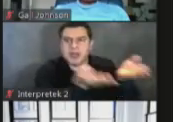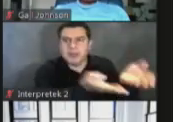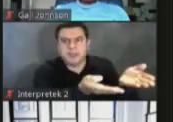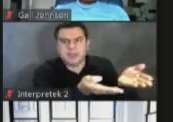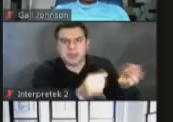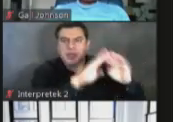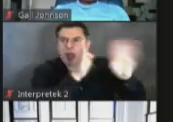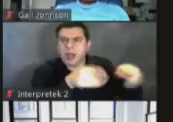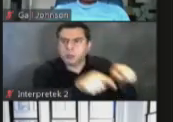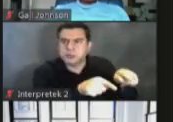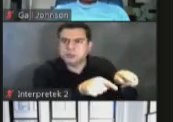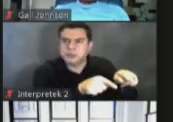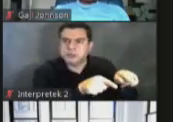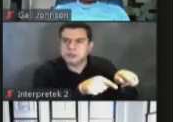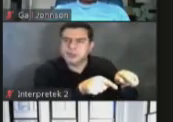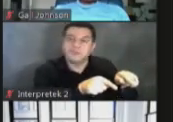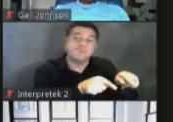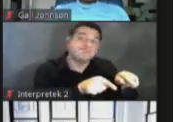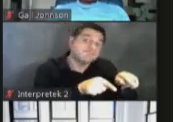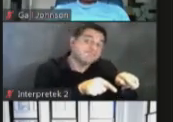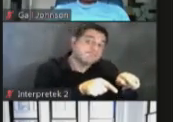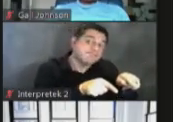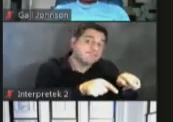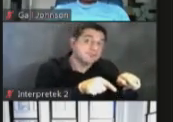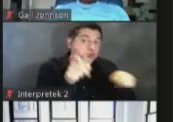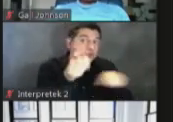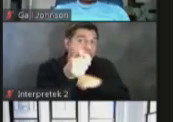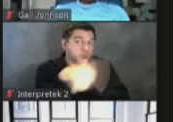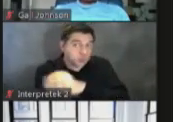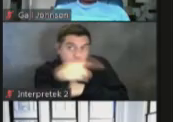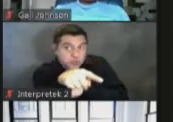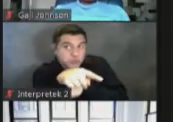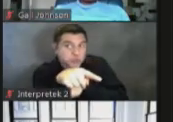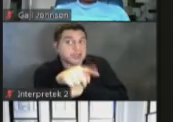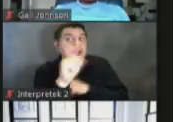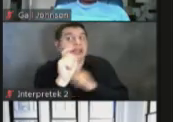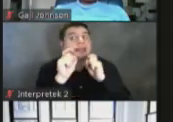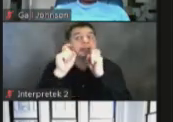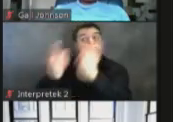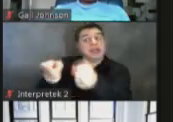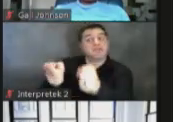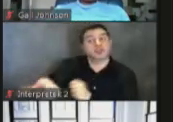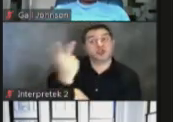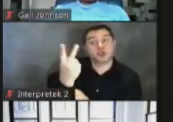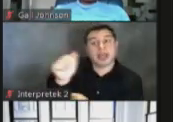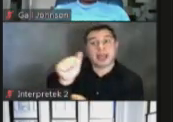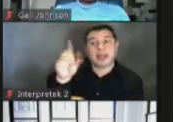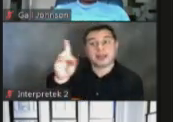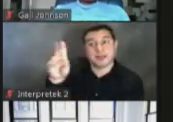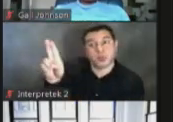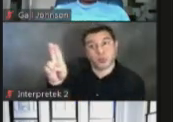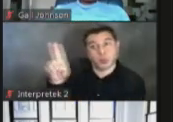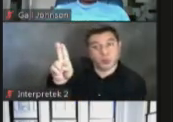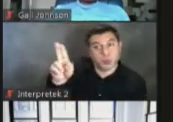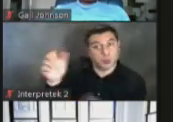buildings large and small. It gave away not one but 2 ADUs without public notice for nothing in exchange. The